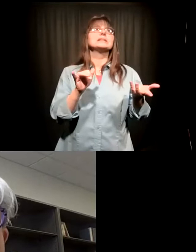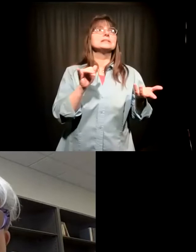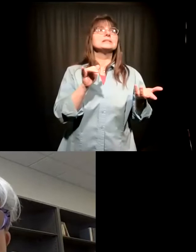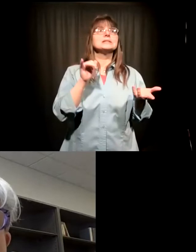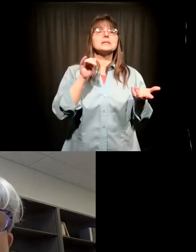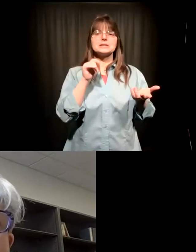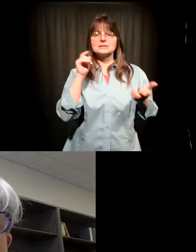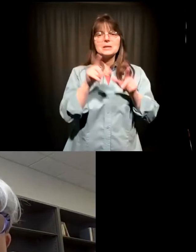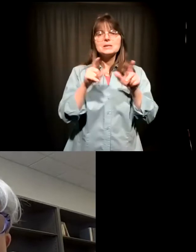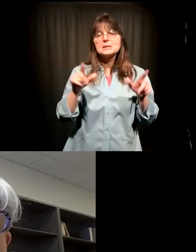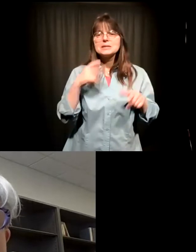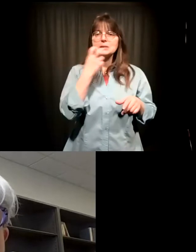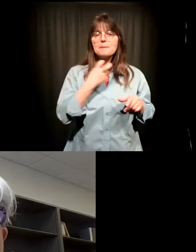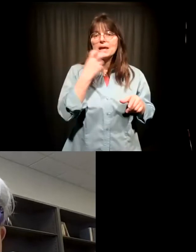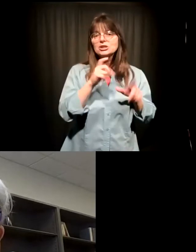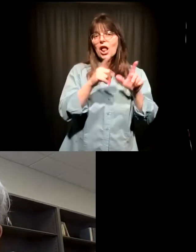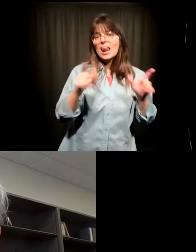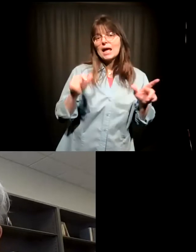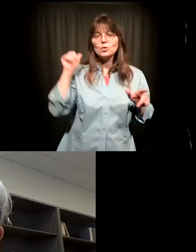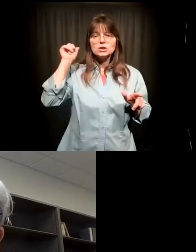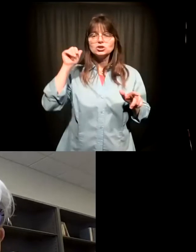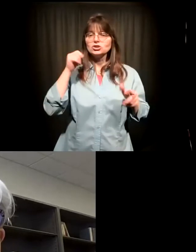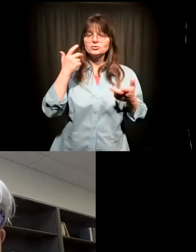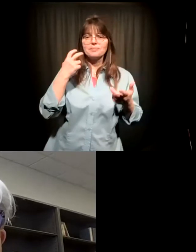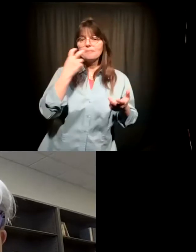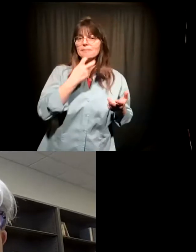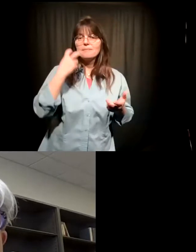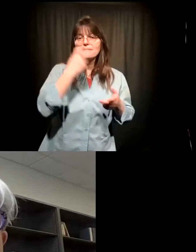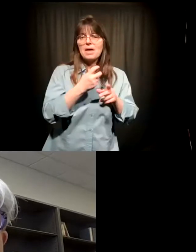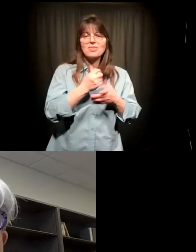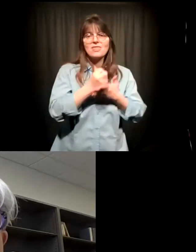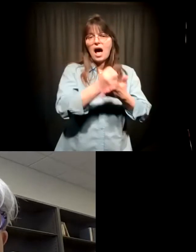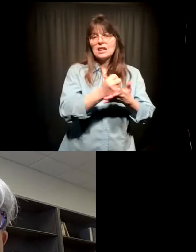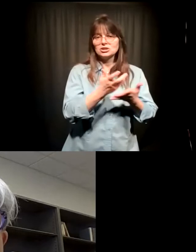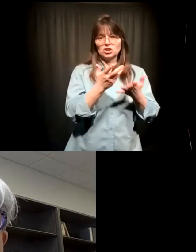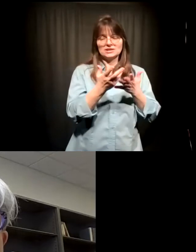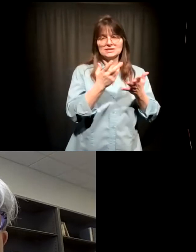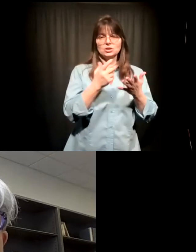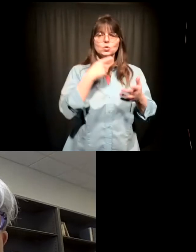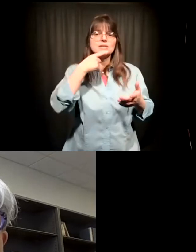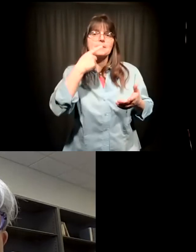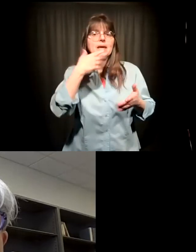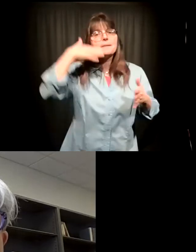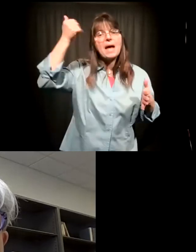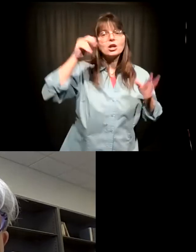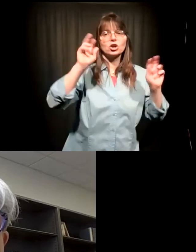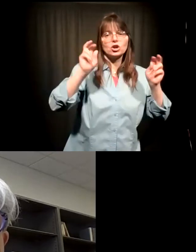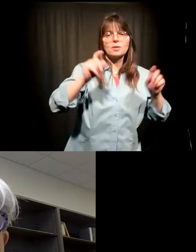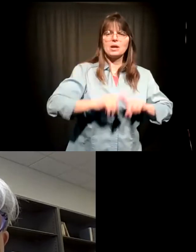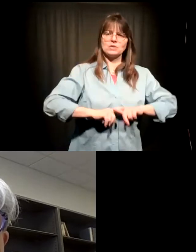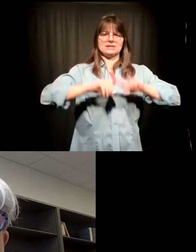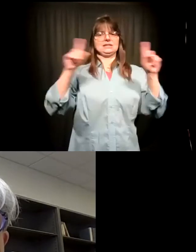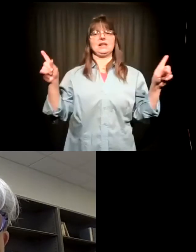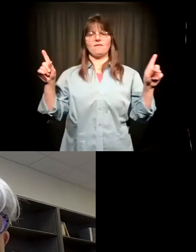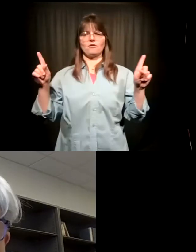He taught people to speak better, but it was of a different level of importance in